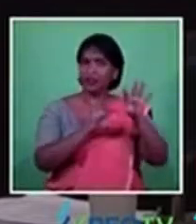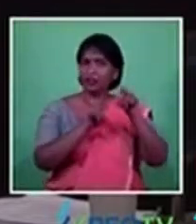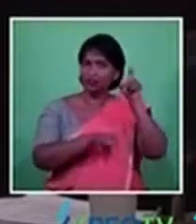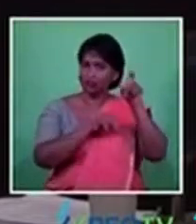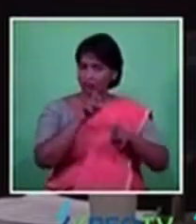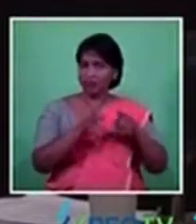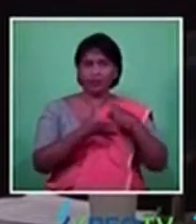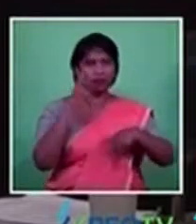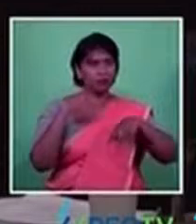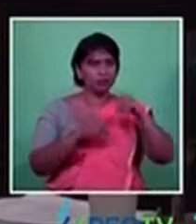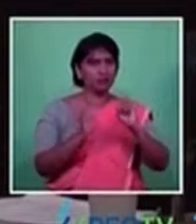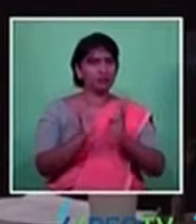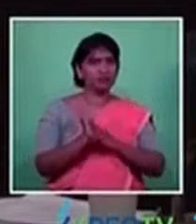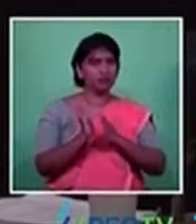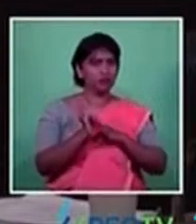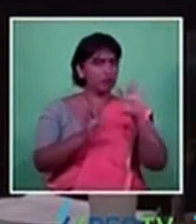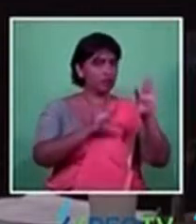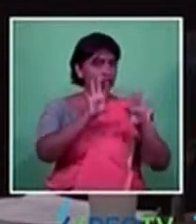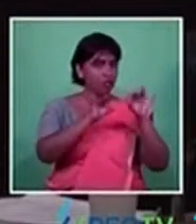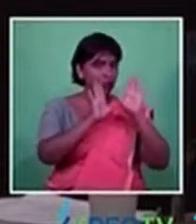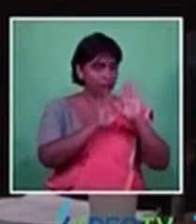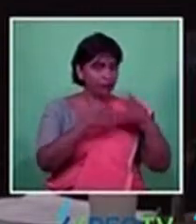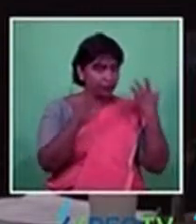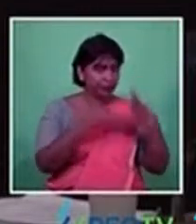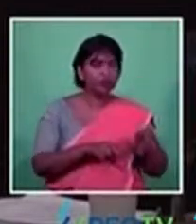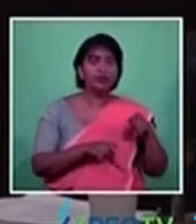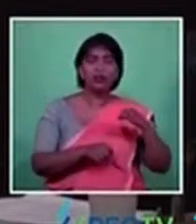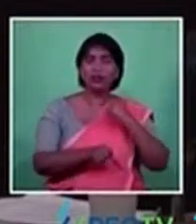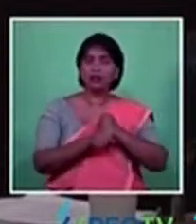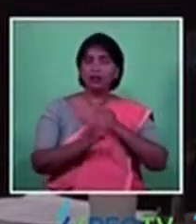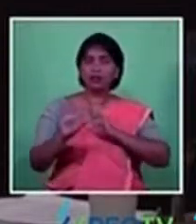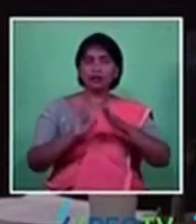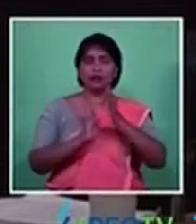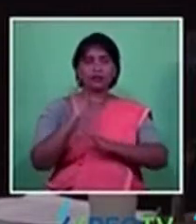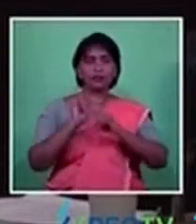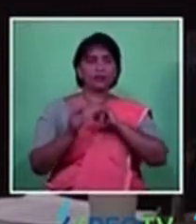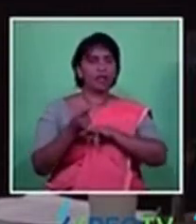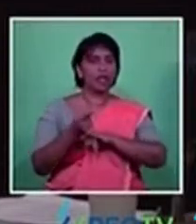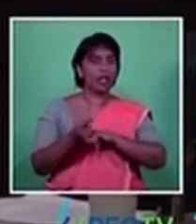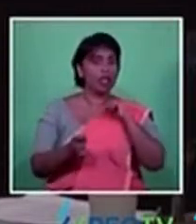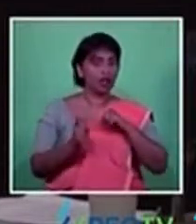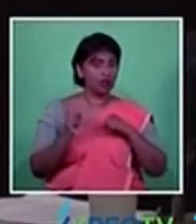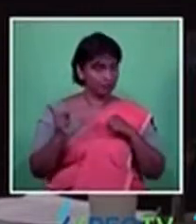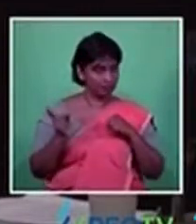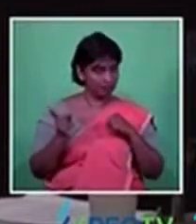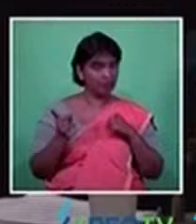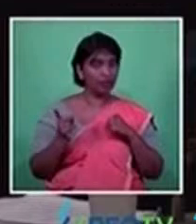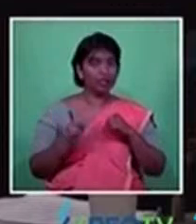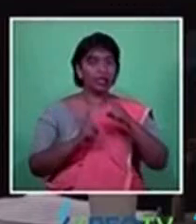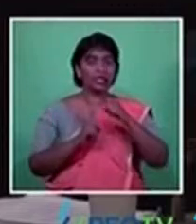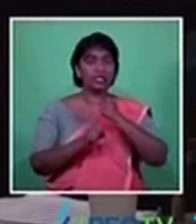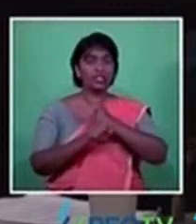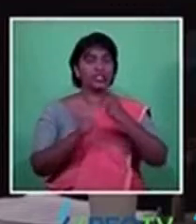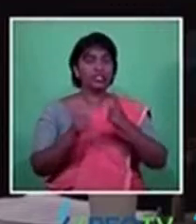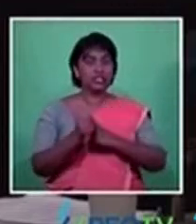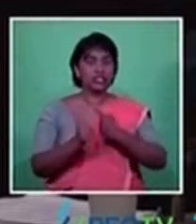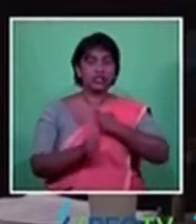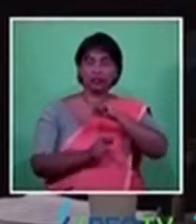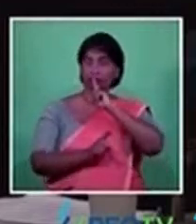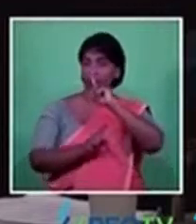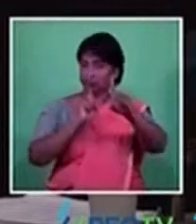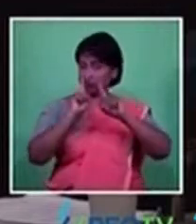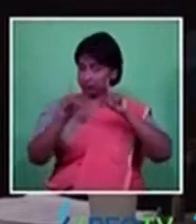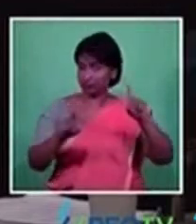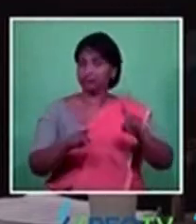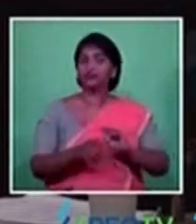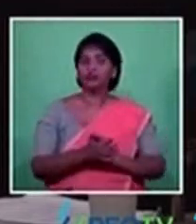on a cabinet decision. So did the cabinet decision to issue the letter ordering the district secretaries to stop accepting nominations and bonds for the election by the